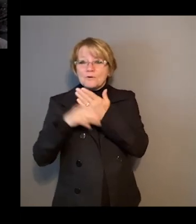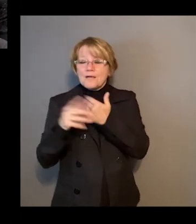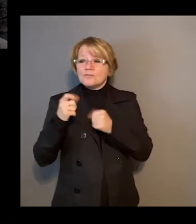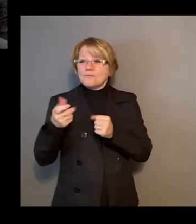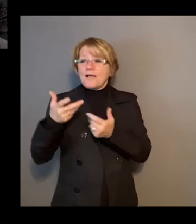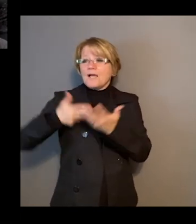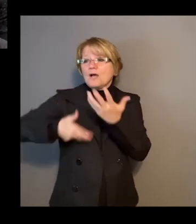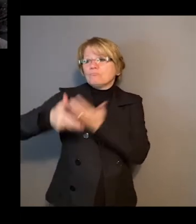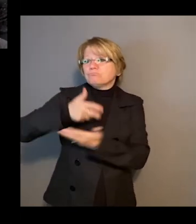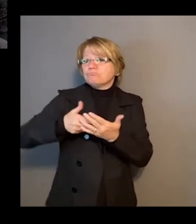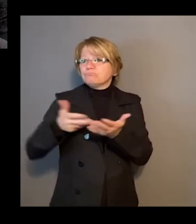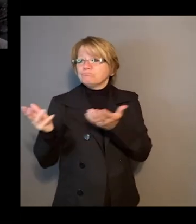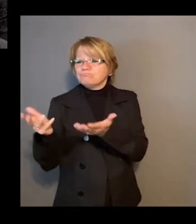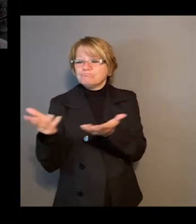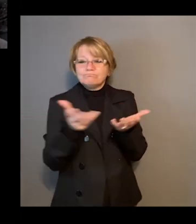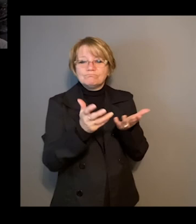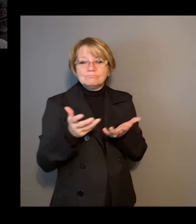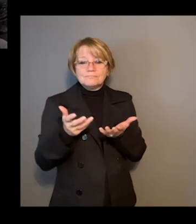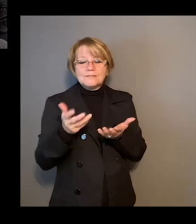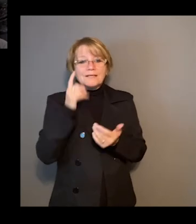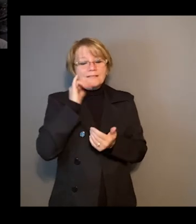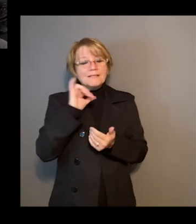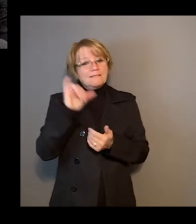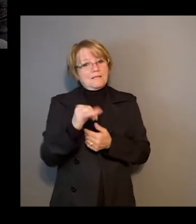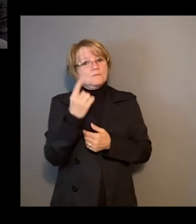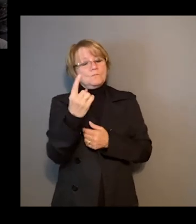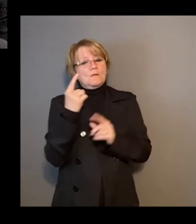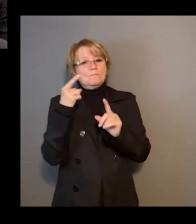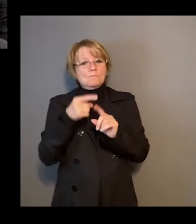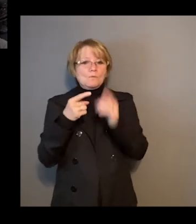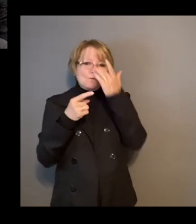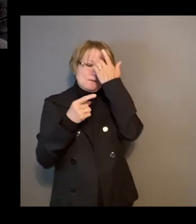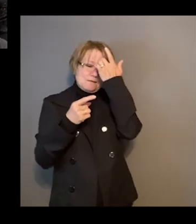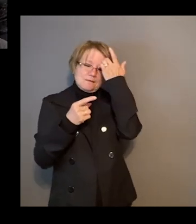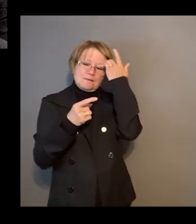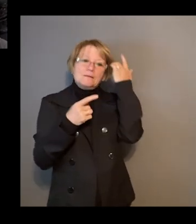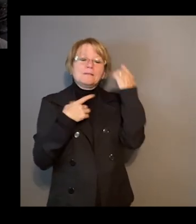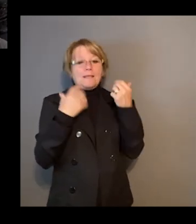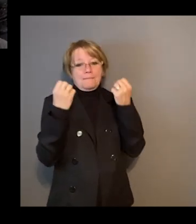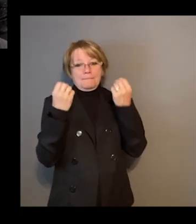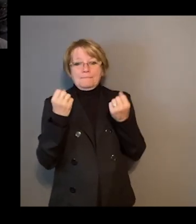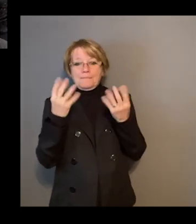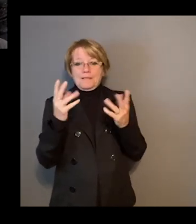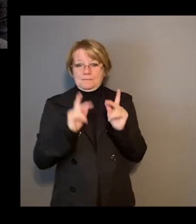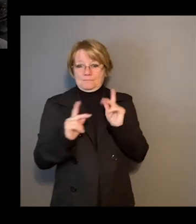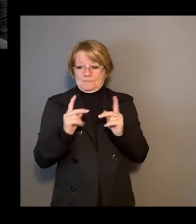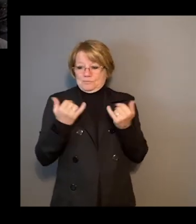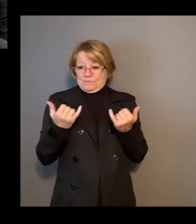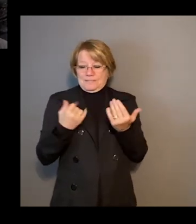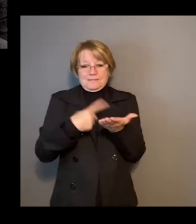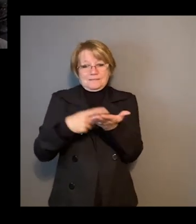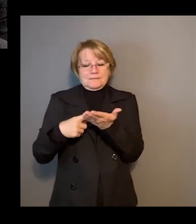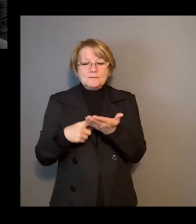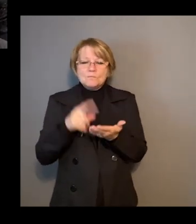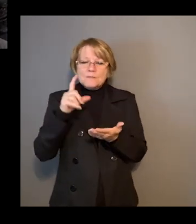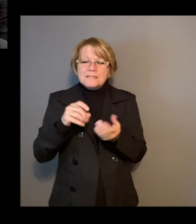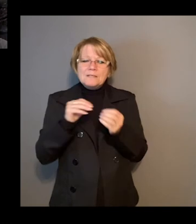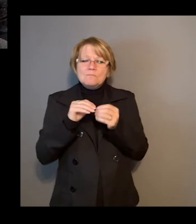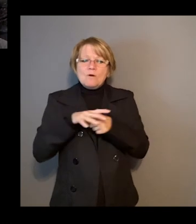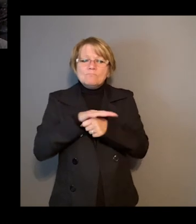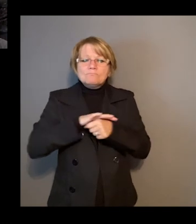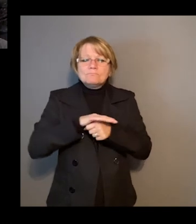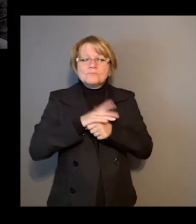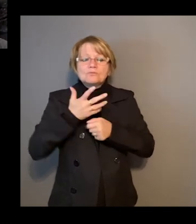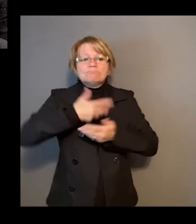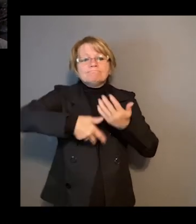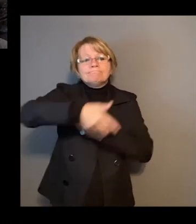I think was one of the points that a lot of our speakers have made. We need more spaces where students can just socialize and be themselves. And